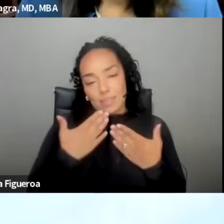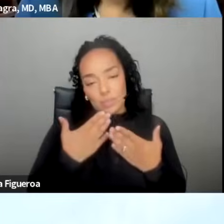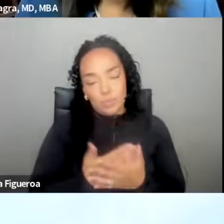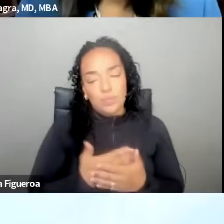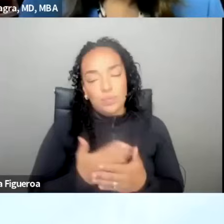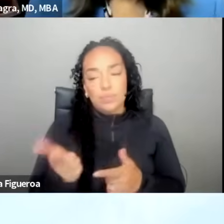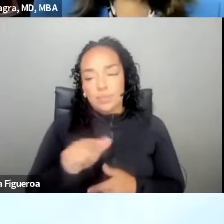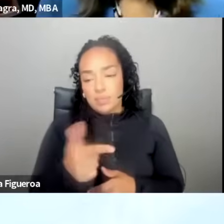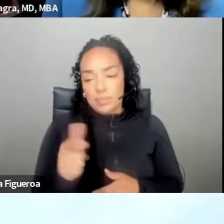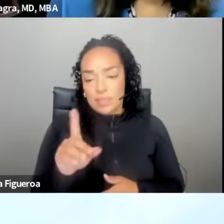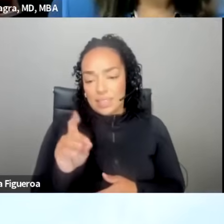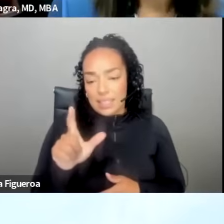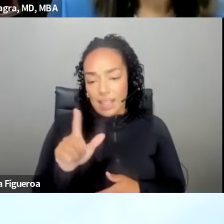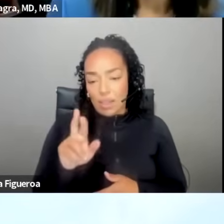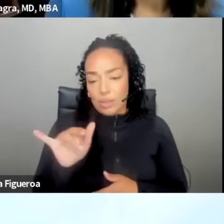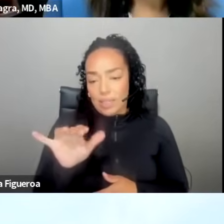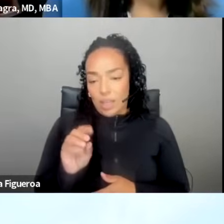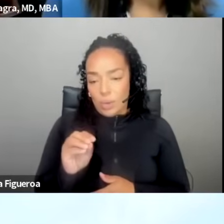Rio, Emory University.